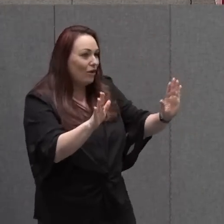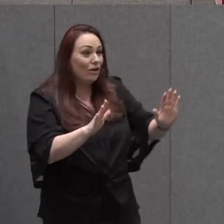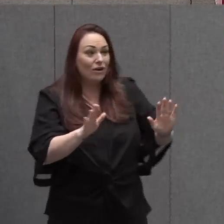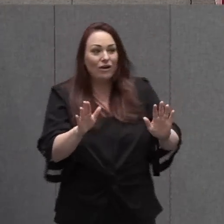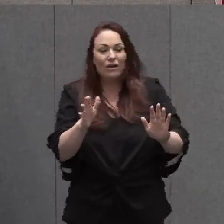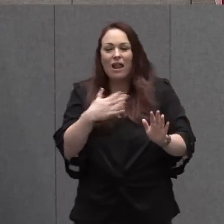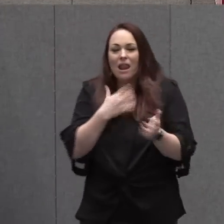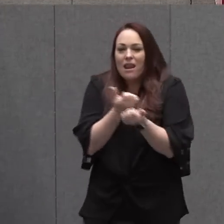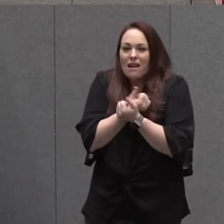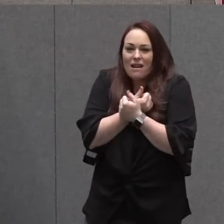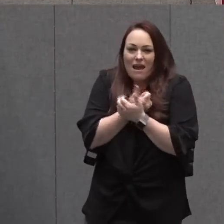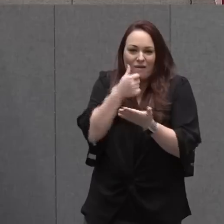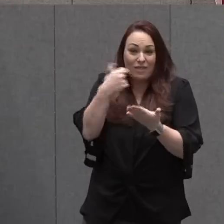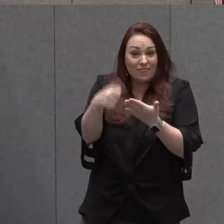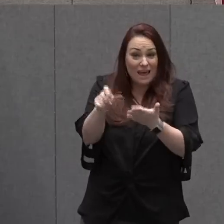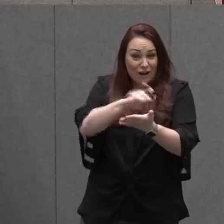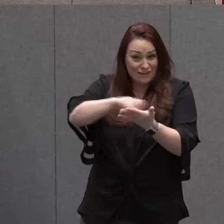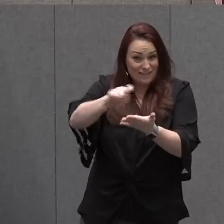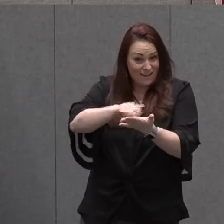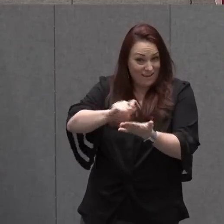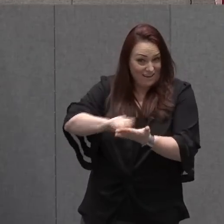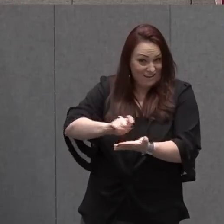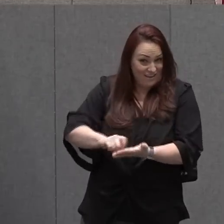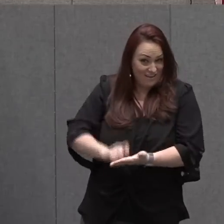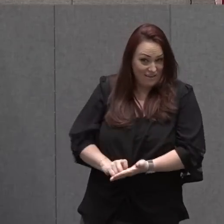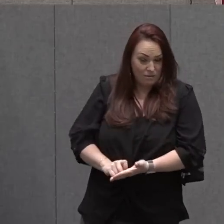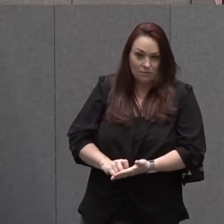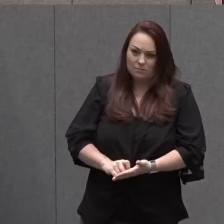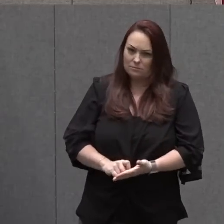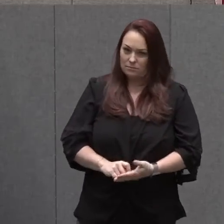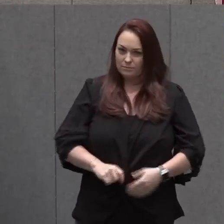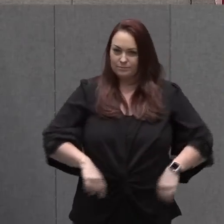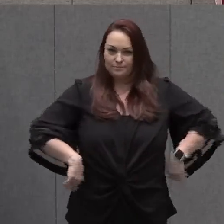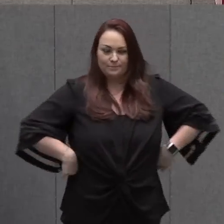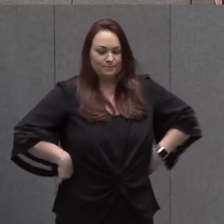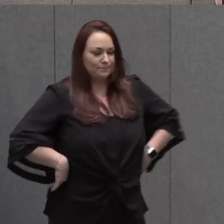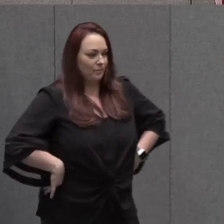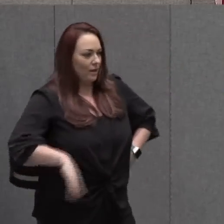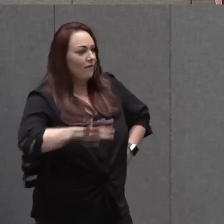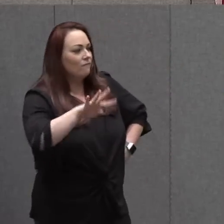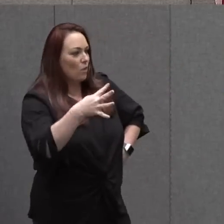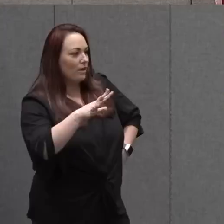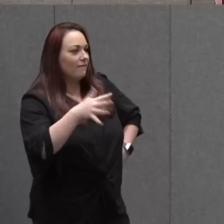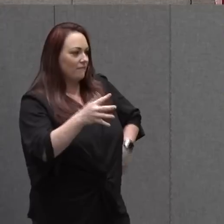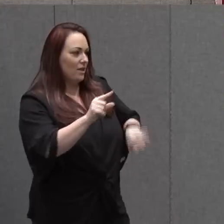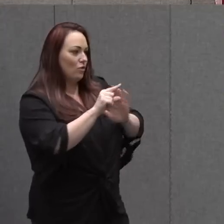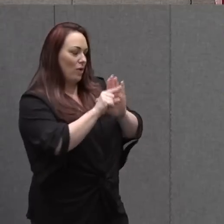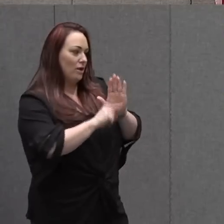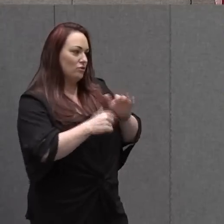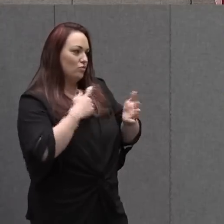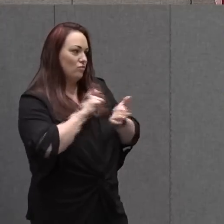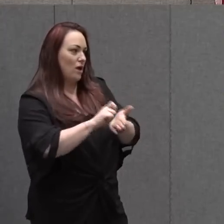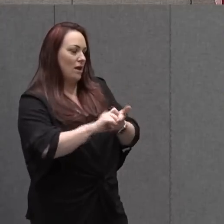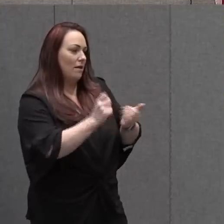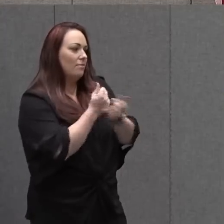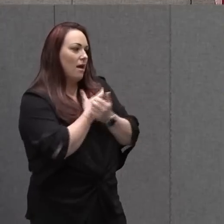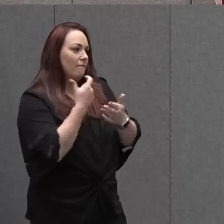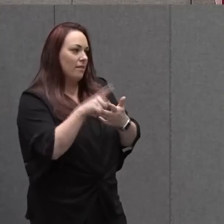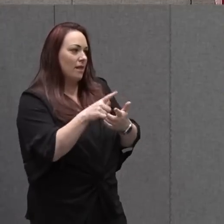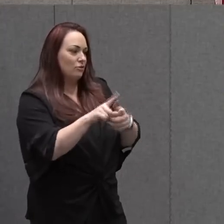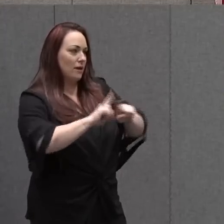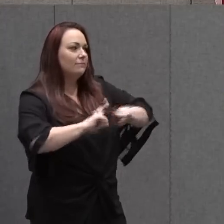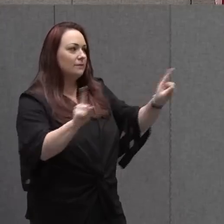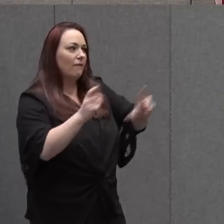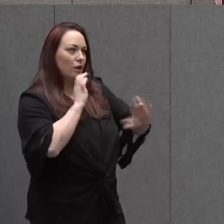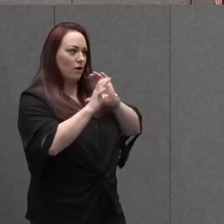love letters? Well, if our 4th and 5th graders are writing love letters, I think we need to have a different conversation. Well, rhyming is